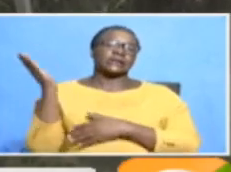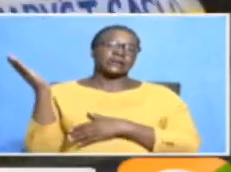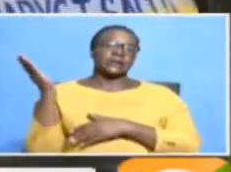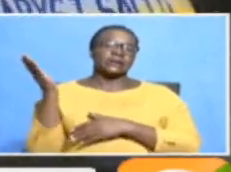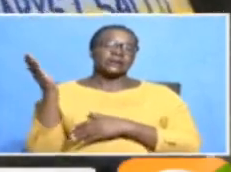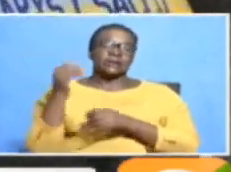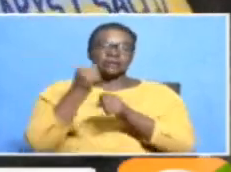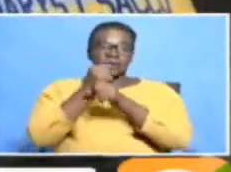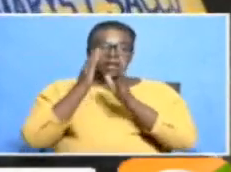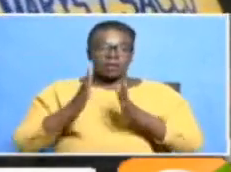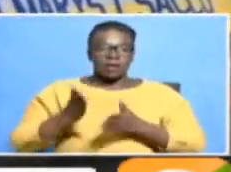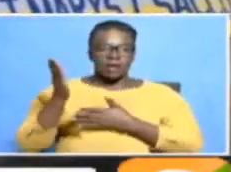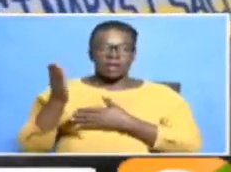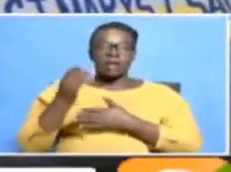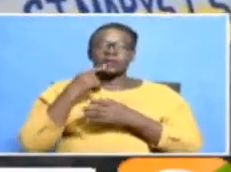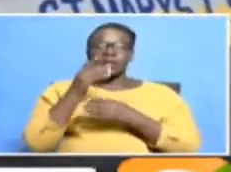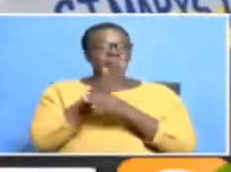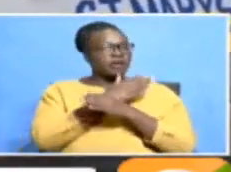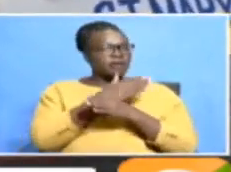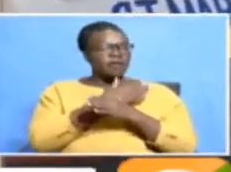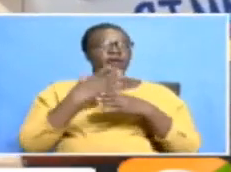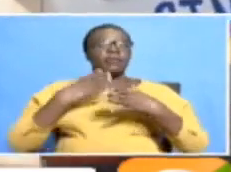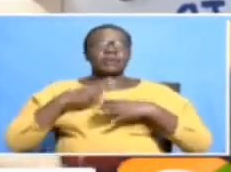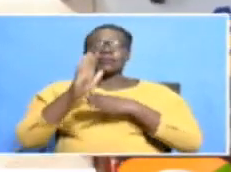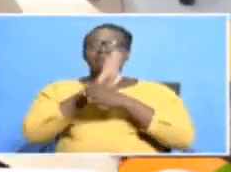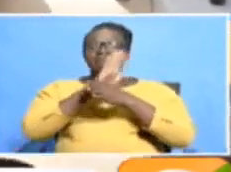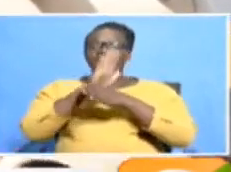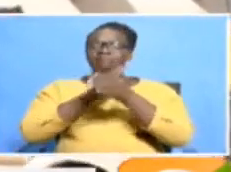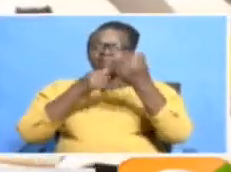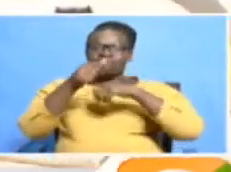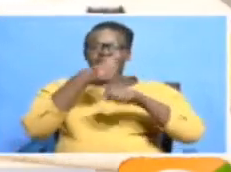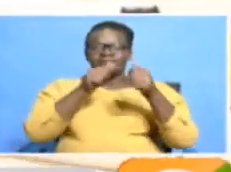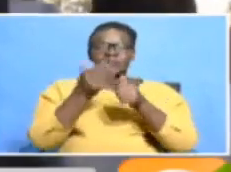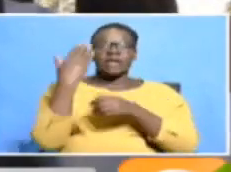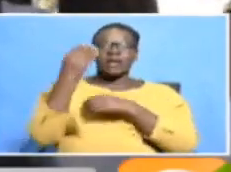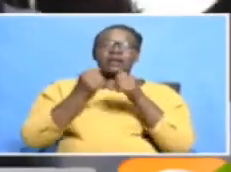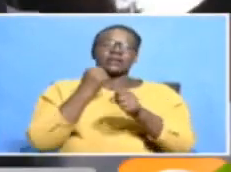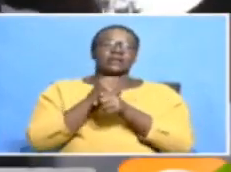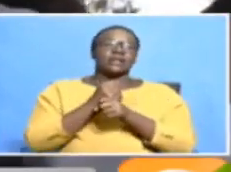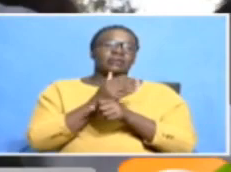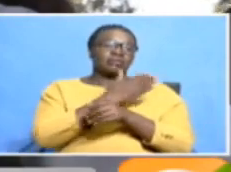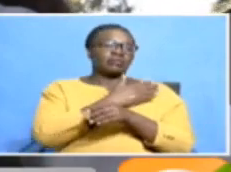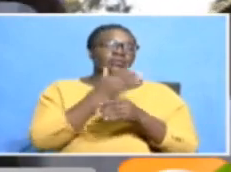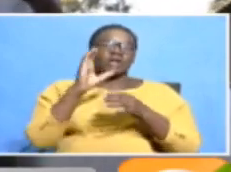to operators here, it used to be a beehive of activity just a year ago.